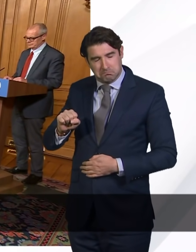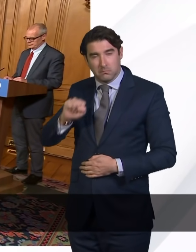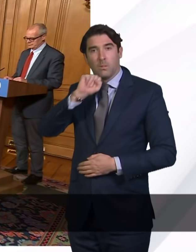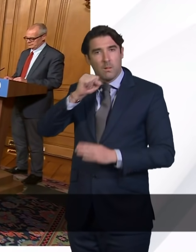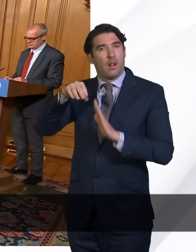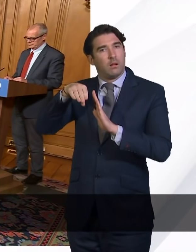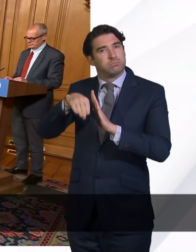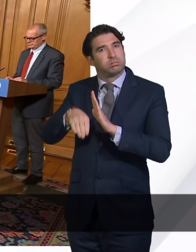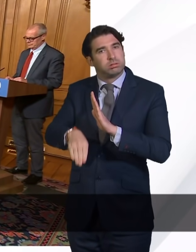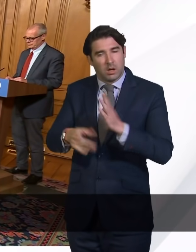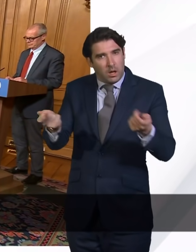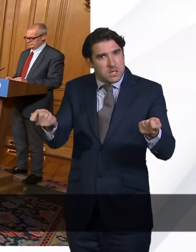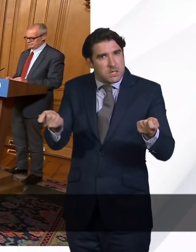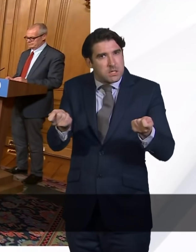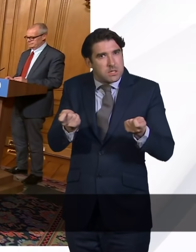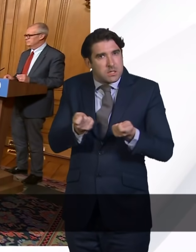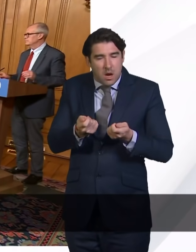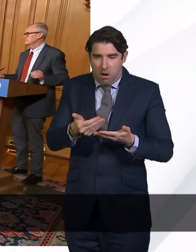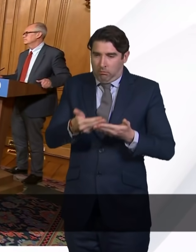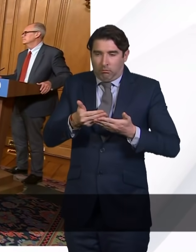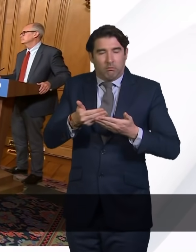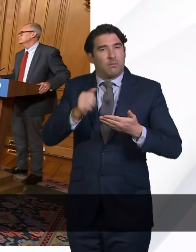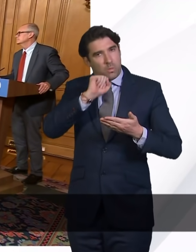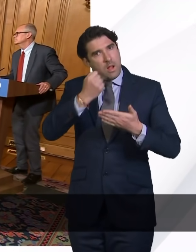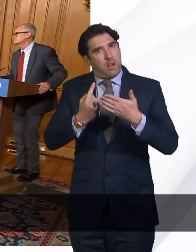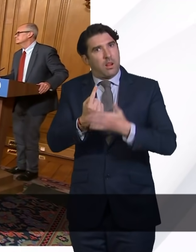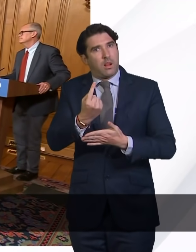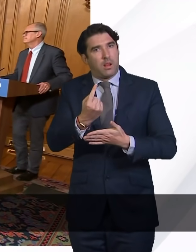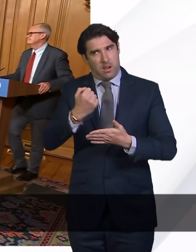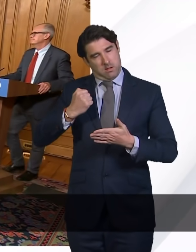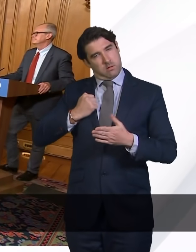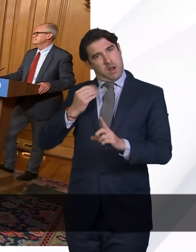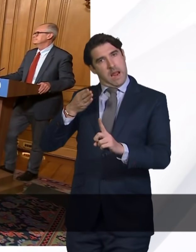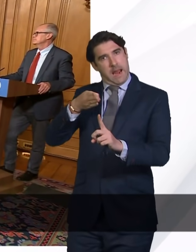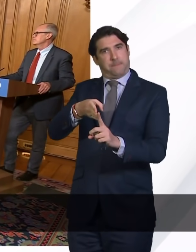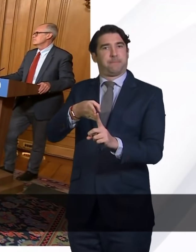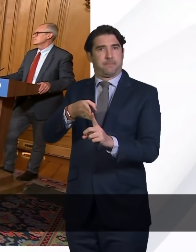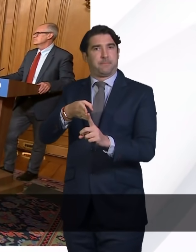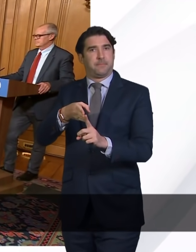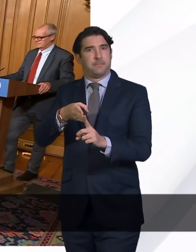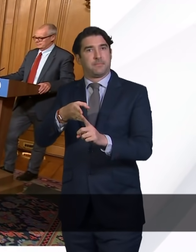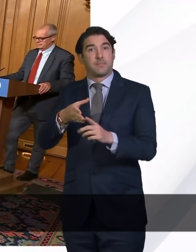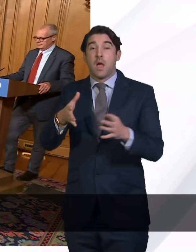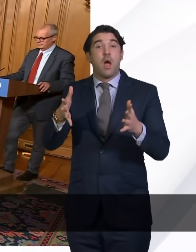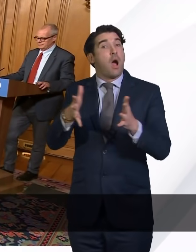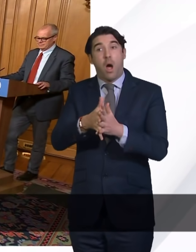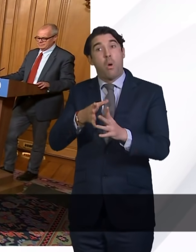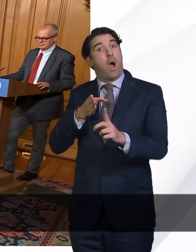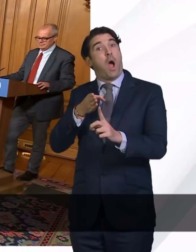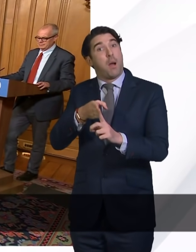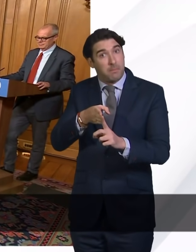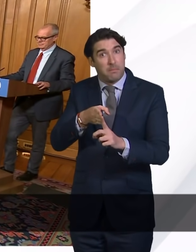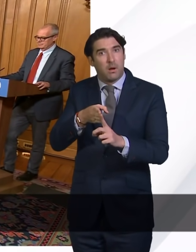again. That's what we're working towards. And the strategy is to do that whilst keeping